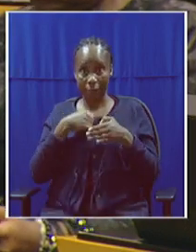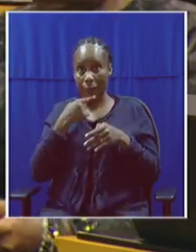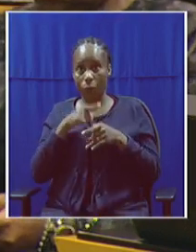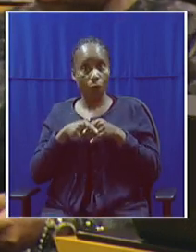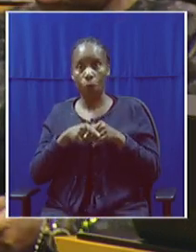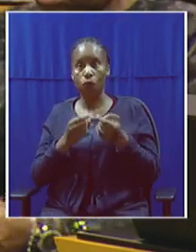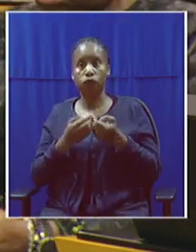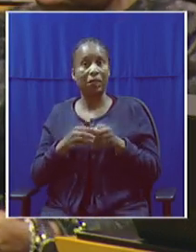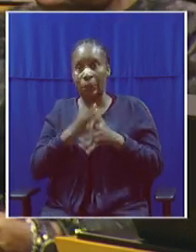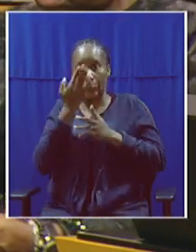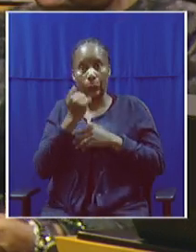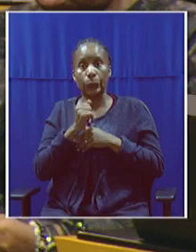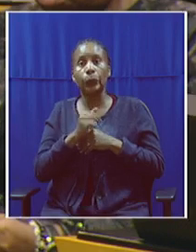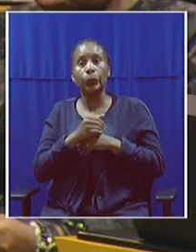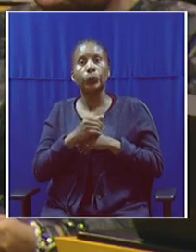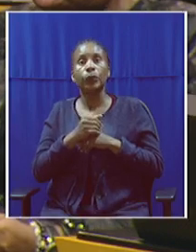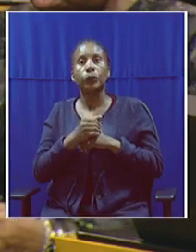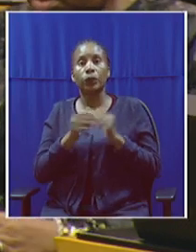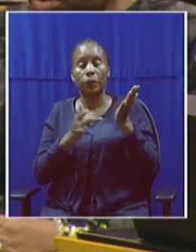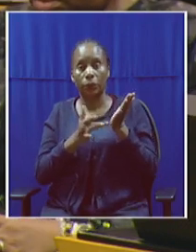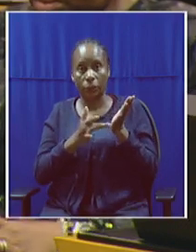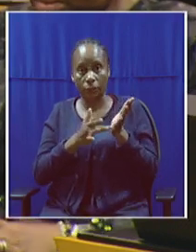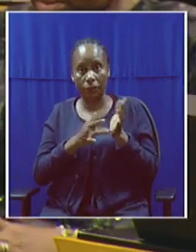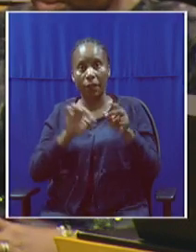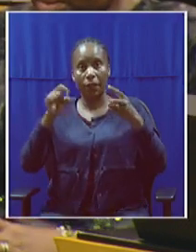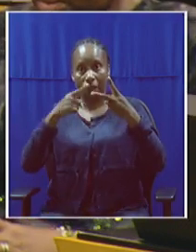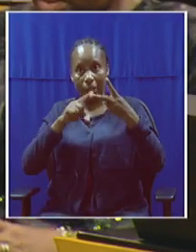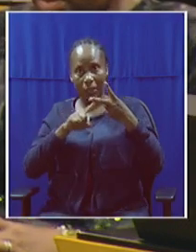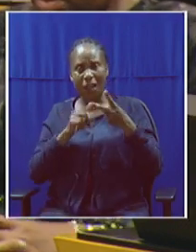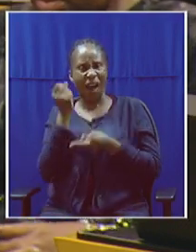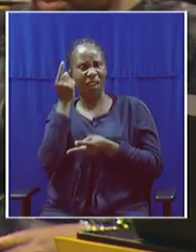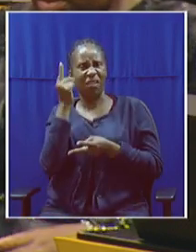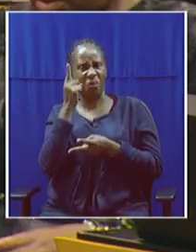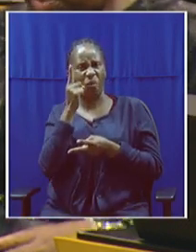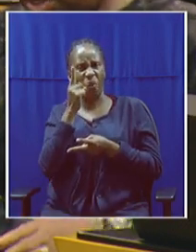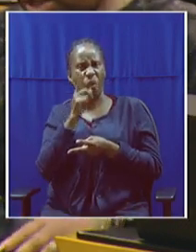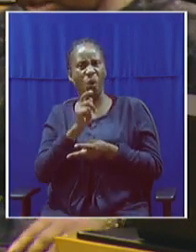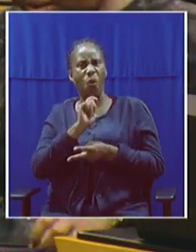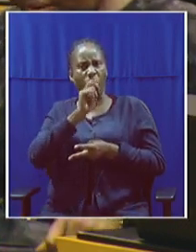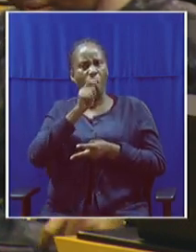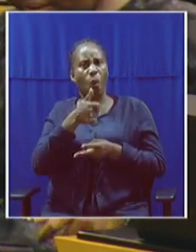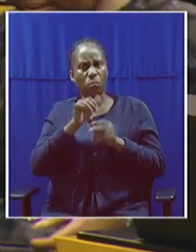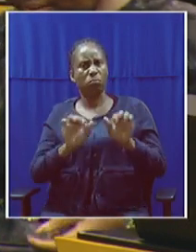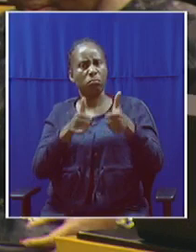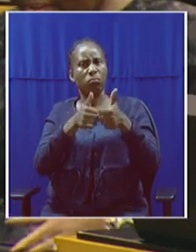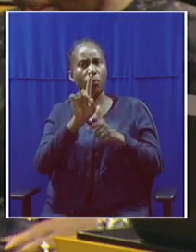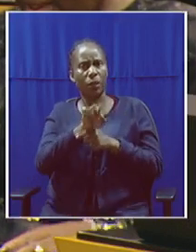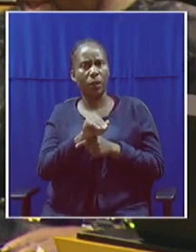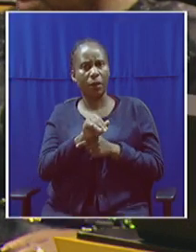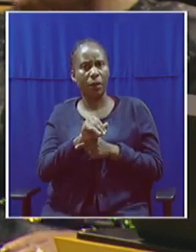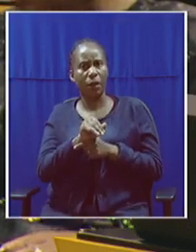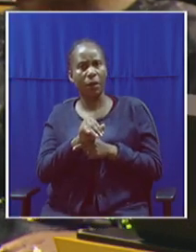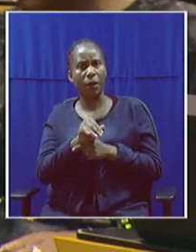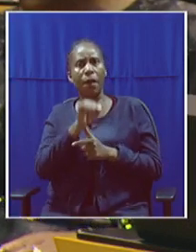second one is my understanding of cost Effectiveness as not meeting as not meaning